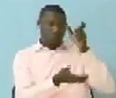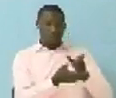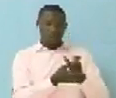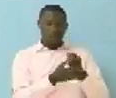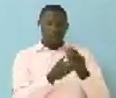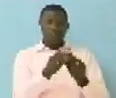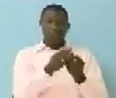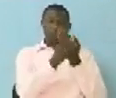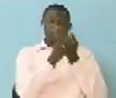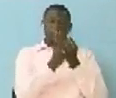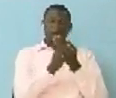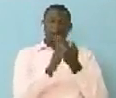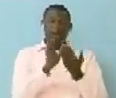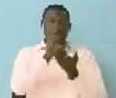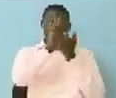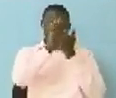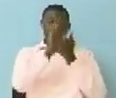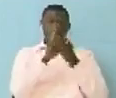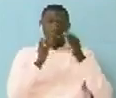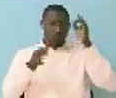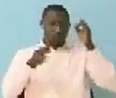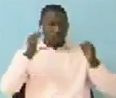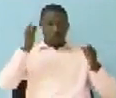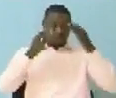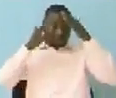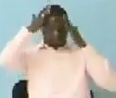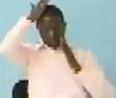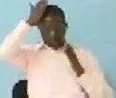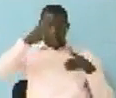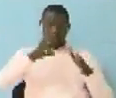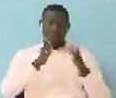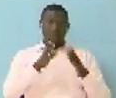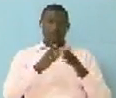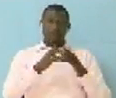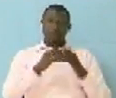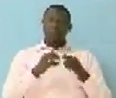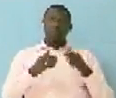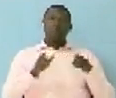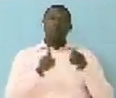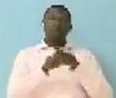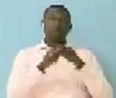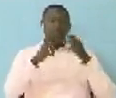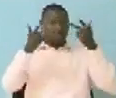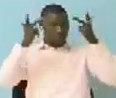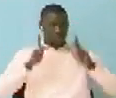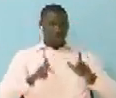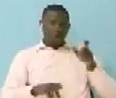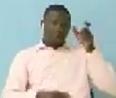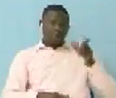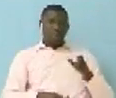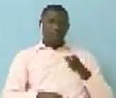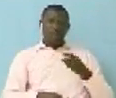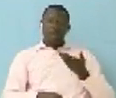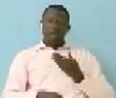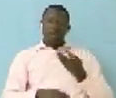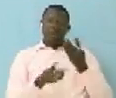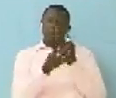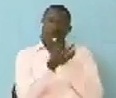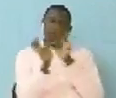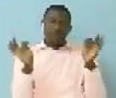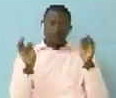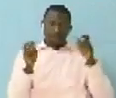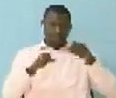Kito with a defensive lawyer. And a lawyer, men not I. The very free environment. They will not